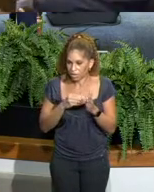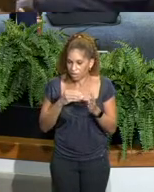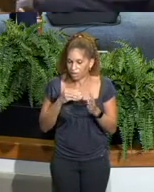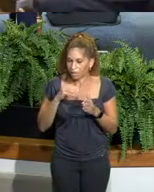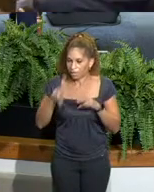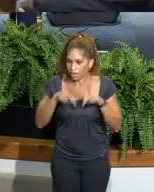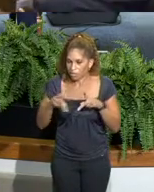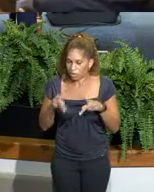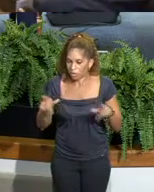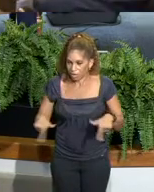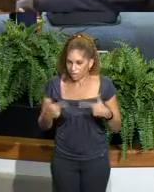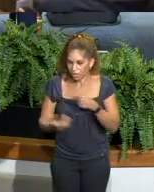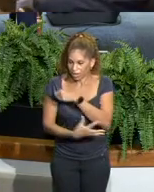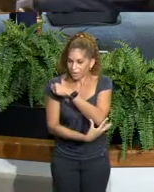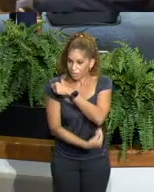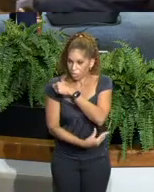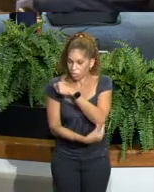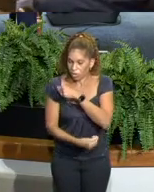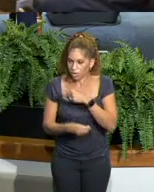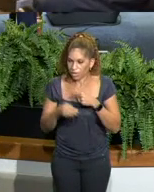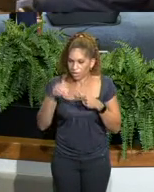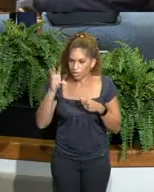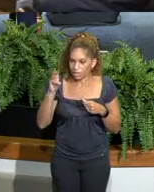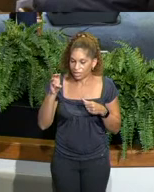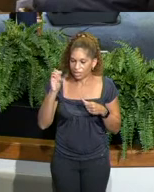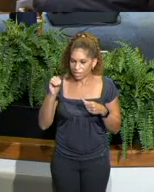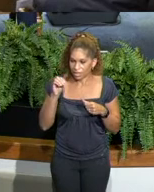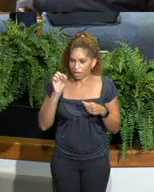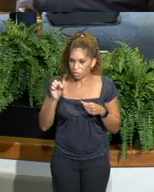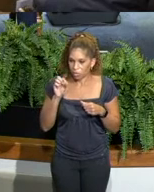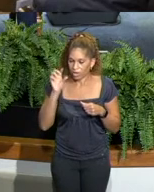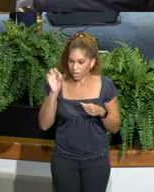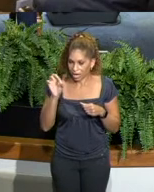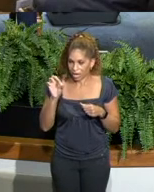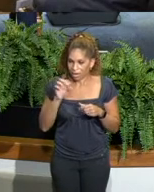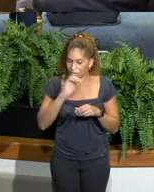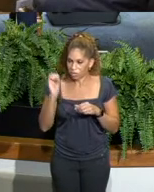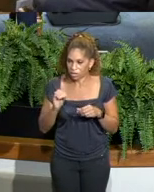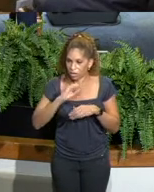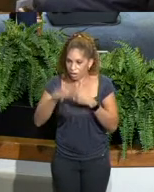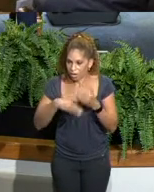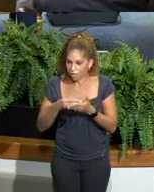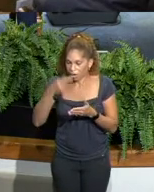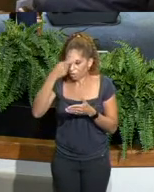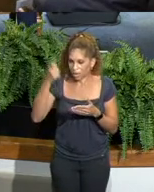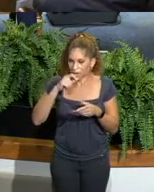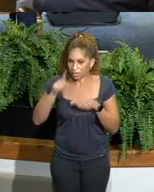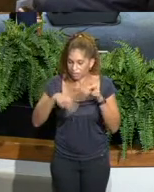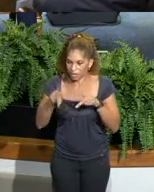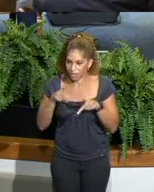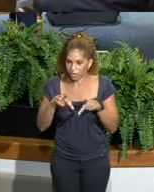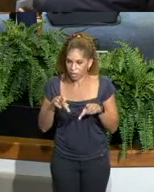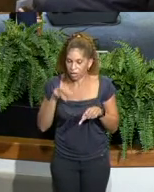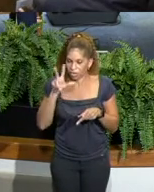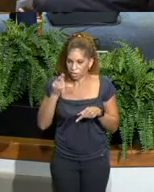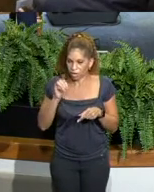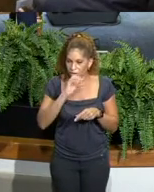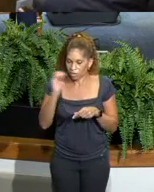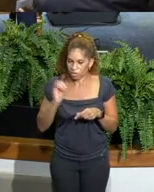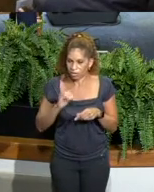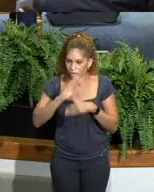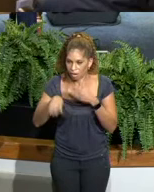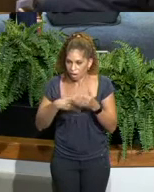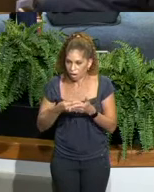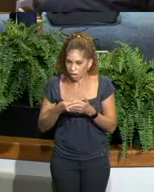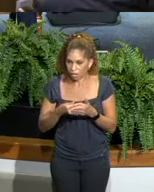and low wealth. 60.9% of all black people. 26 million people, 30% of all white people,